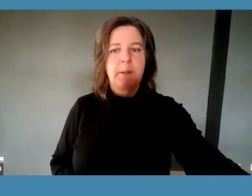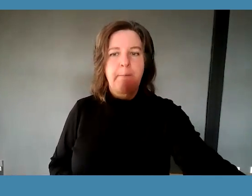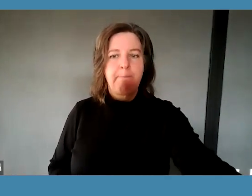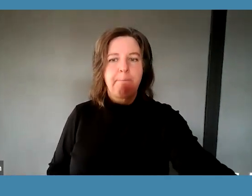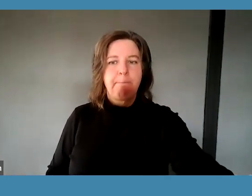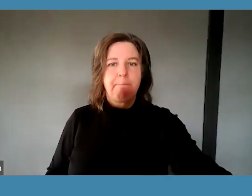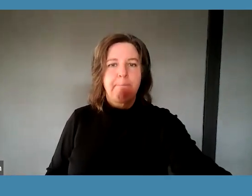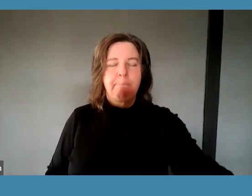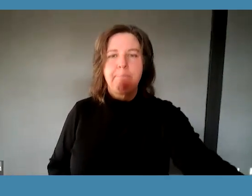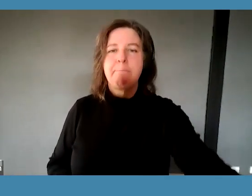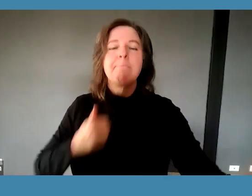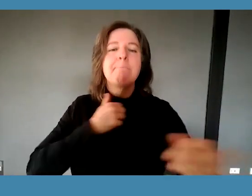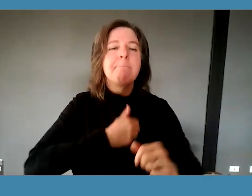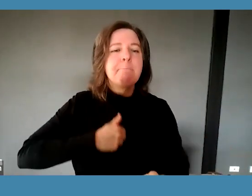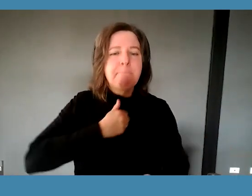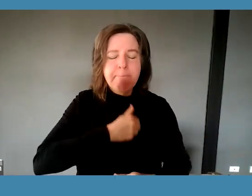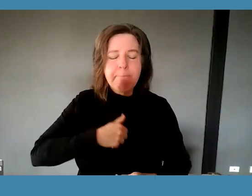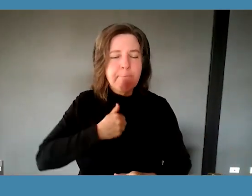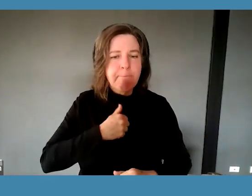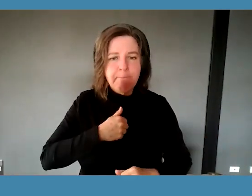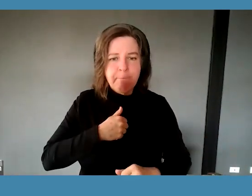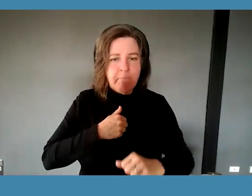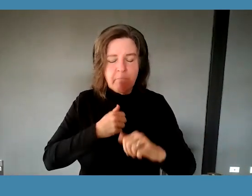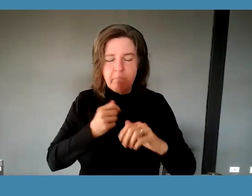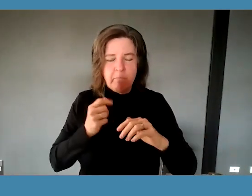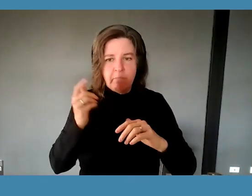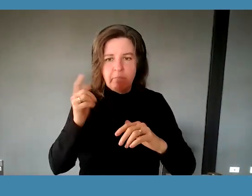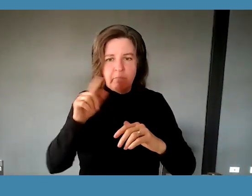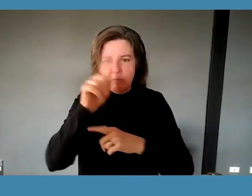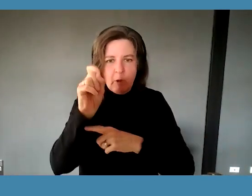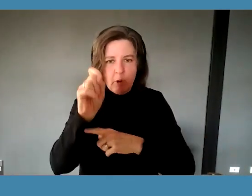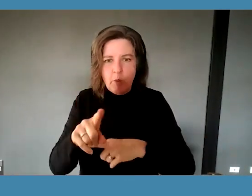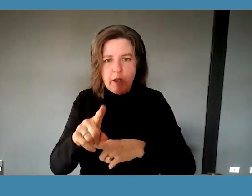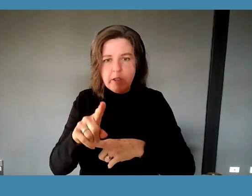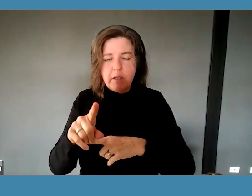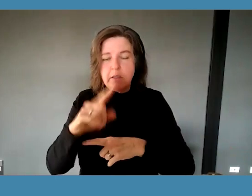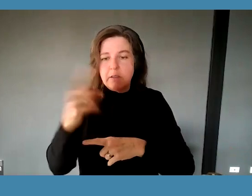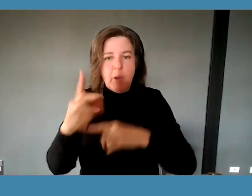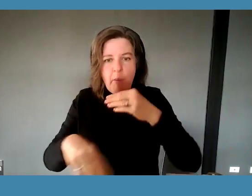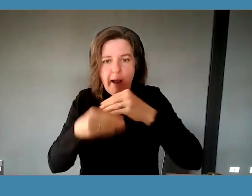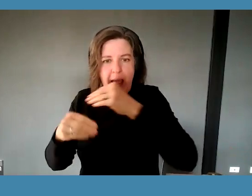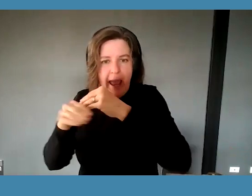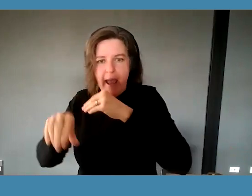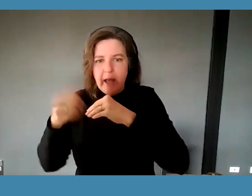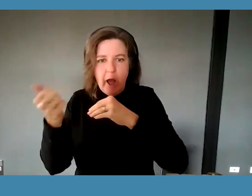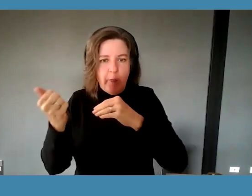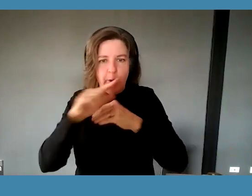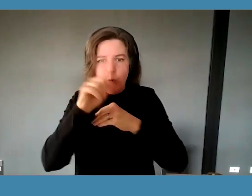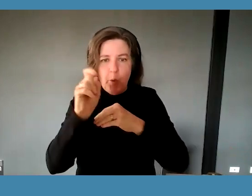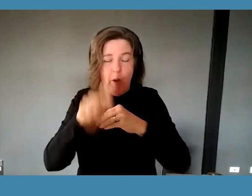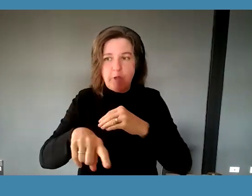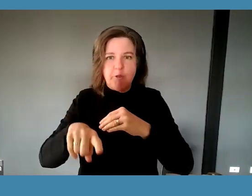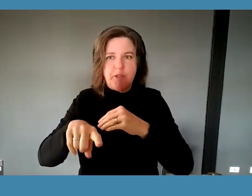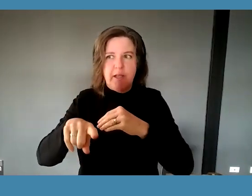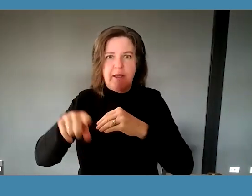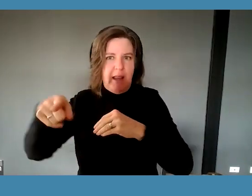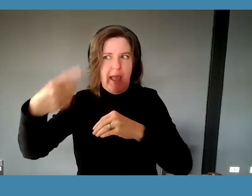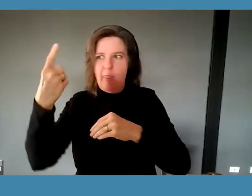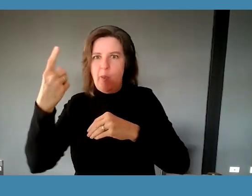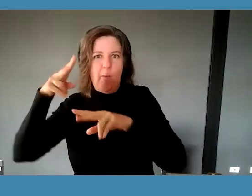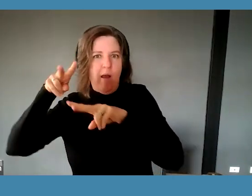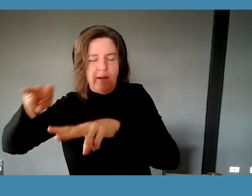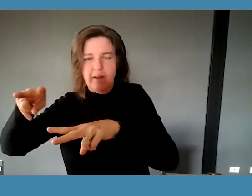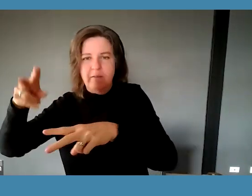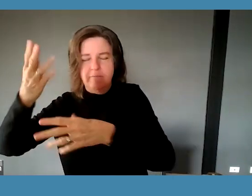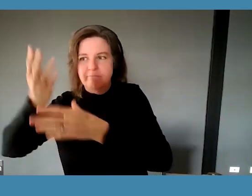And I apologize, I just lost my question as more questions are coming in. All right, so the next question is, my